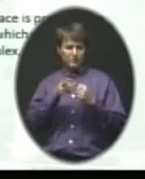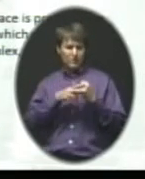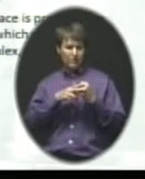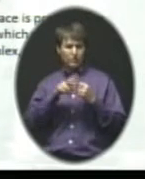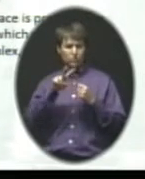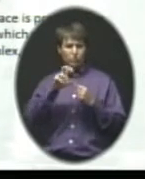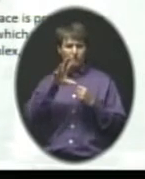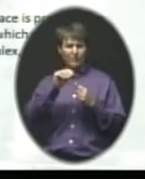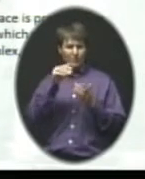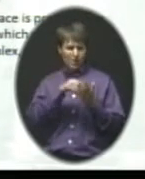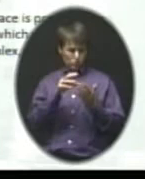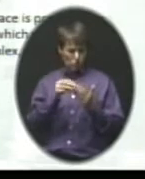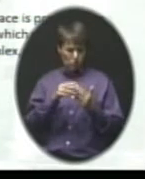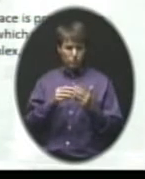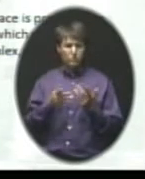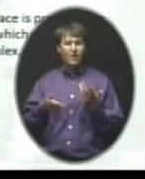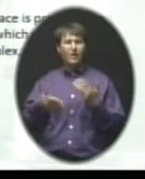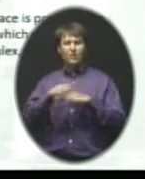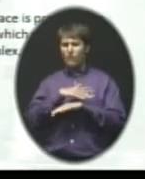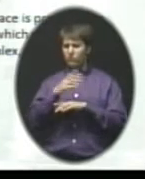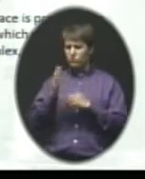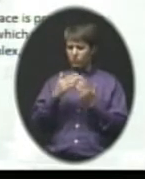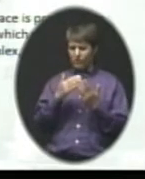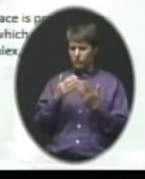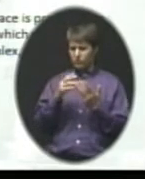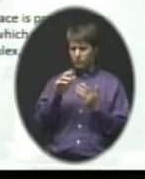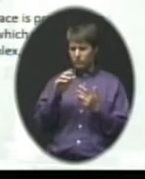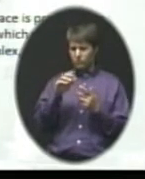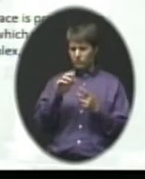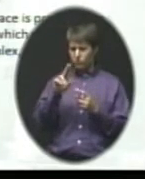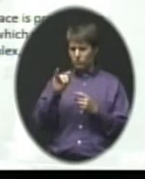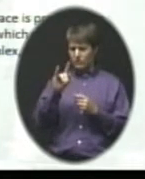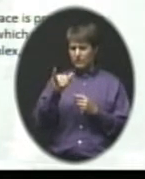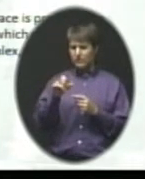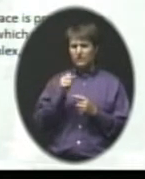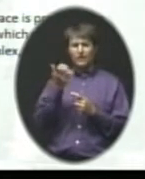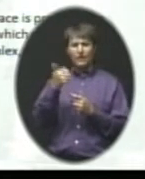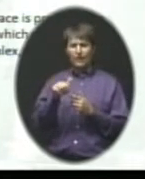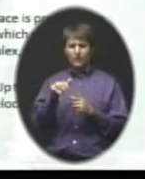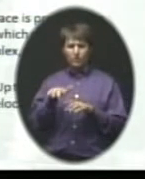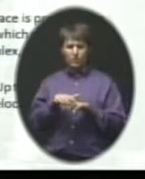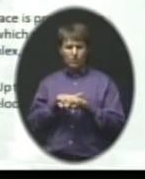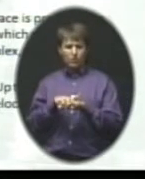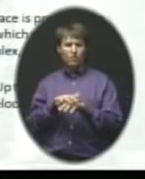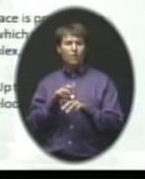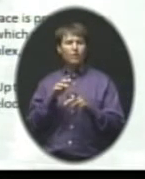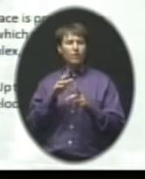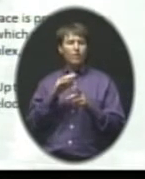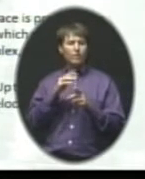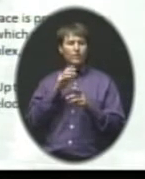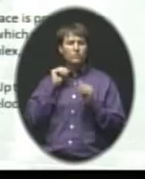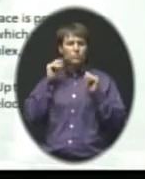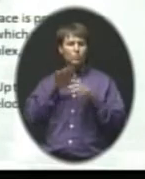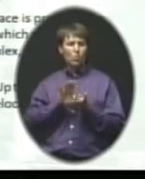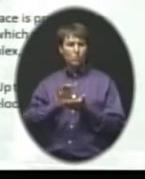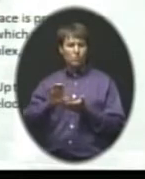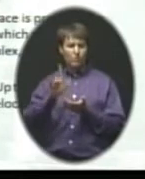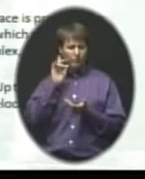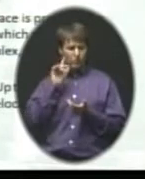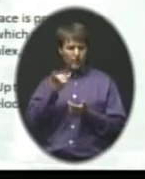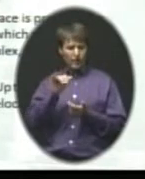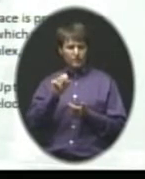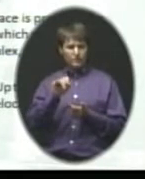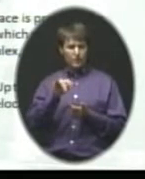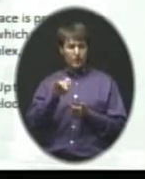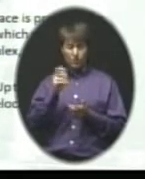That more than covers whichever scenario of utilities and any of the lawn care and snow removal at the site. With